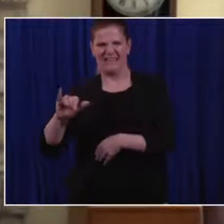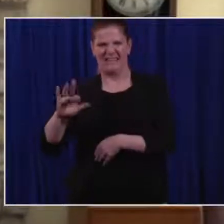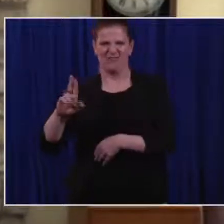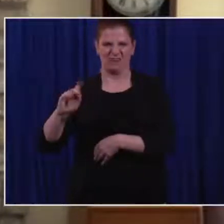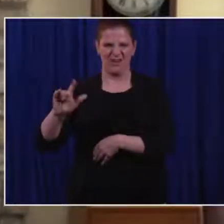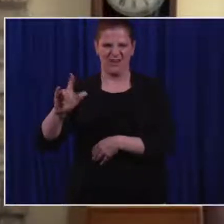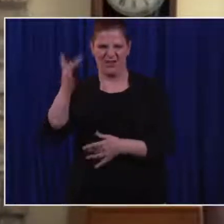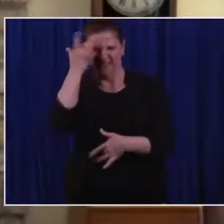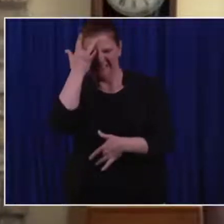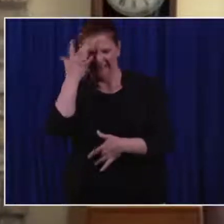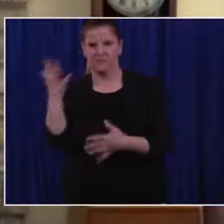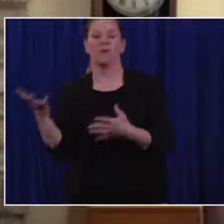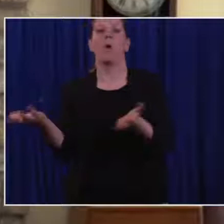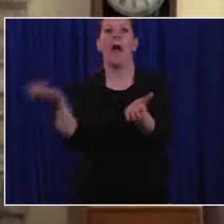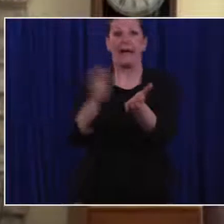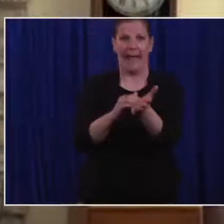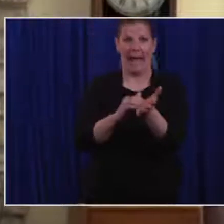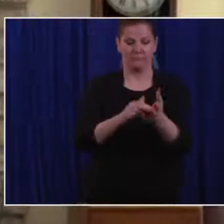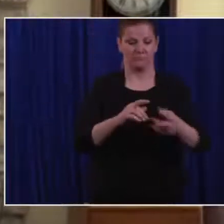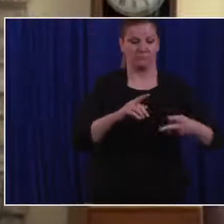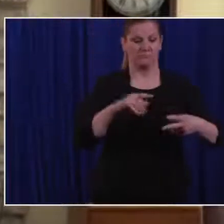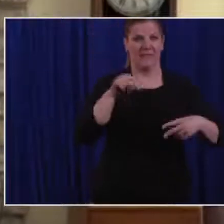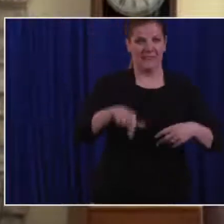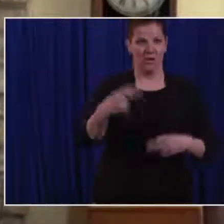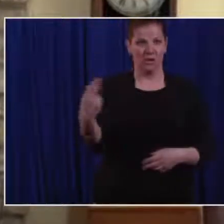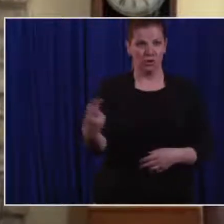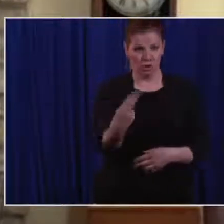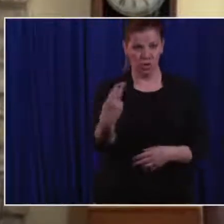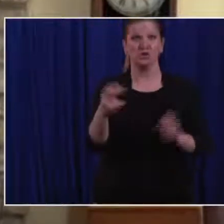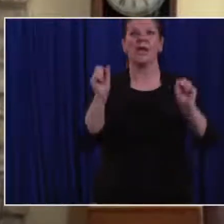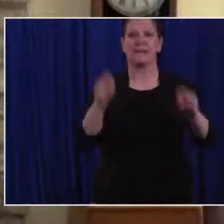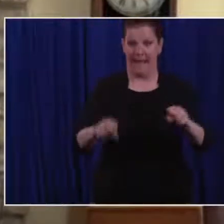anyone with end-stage renal disease.